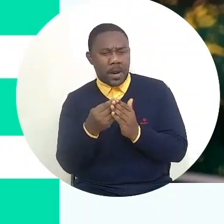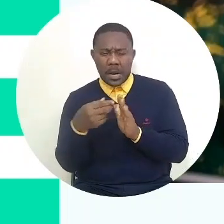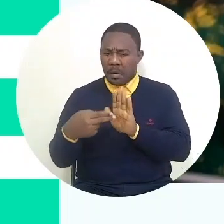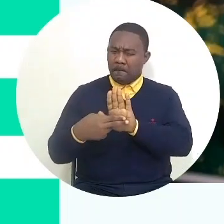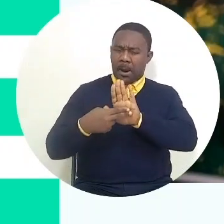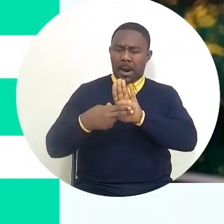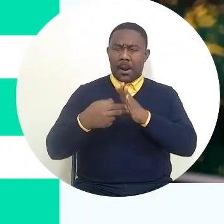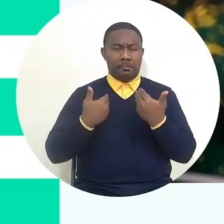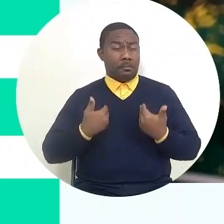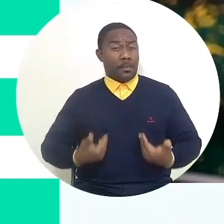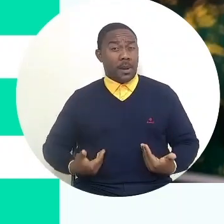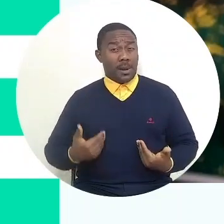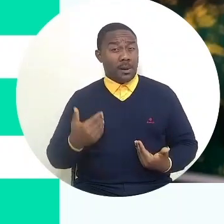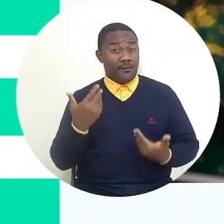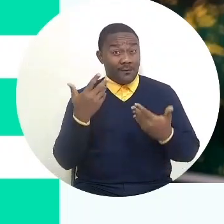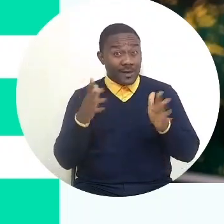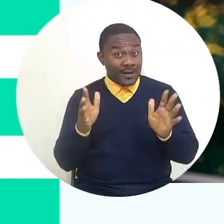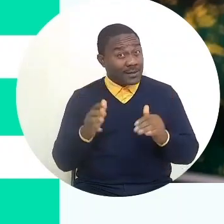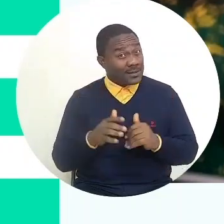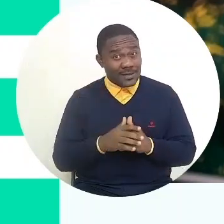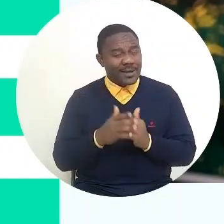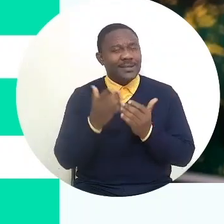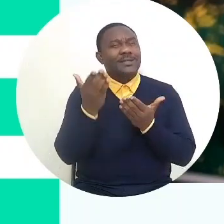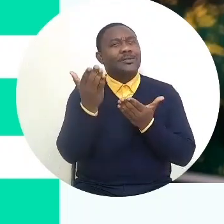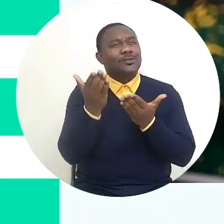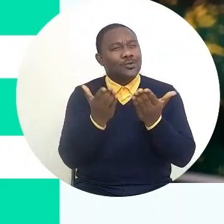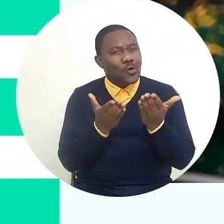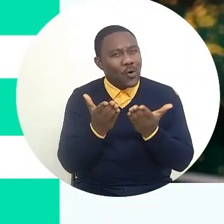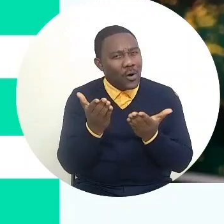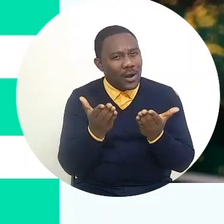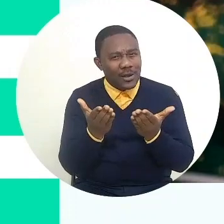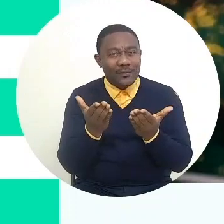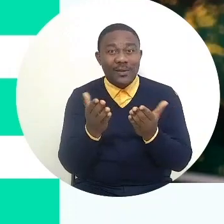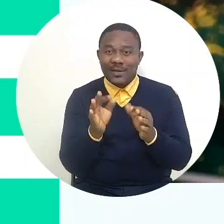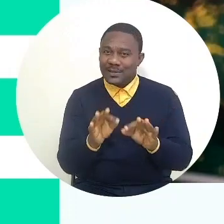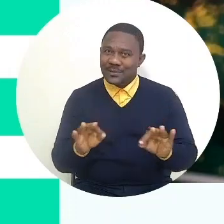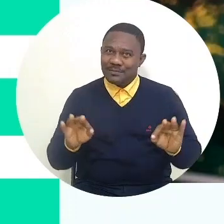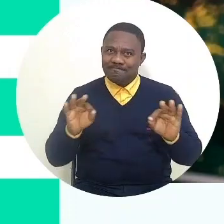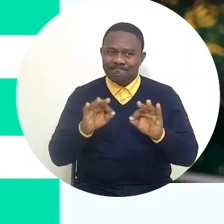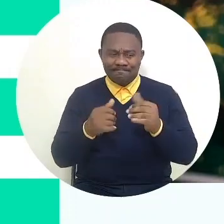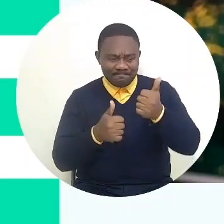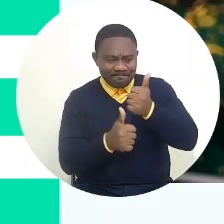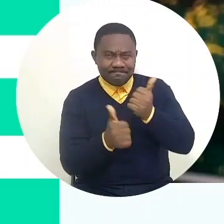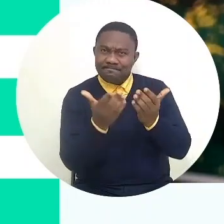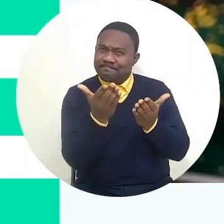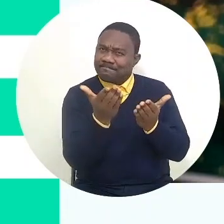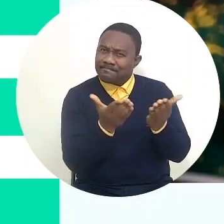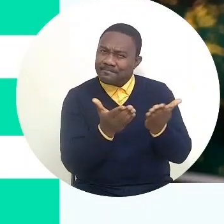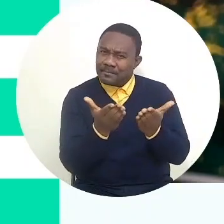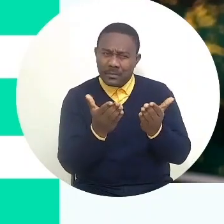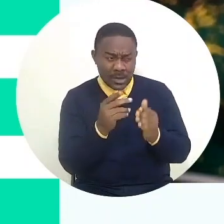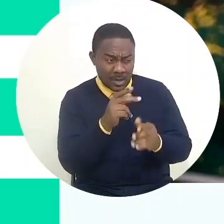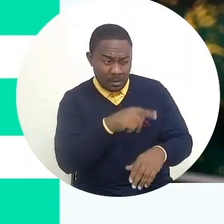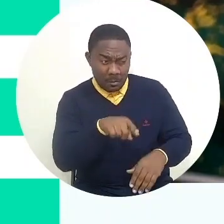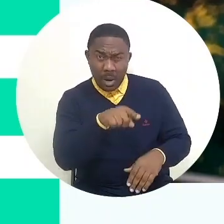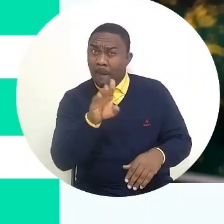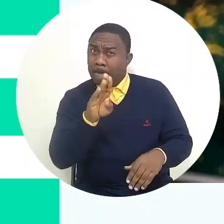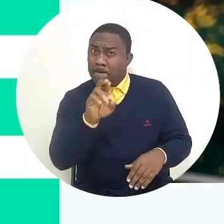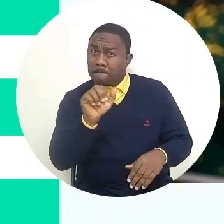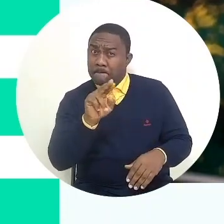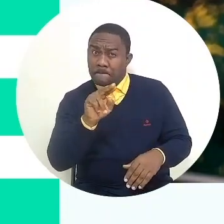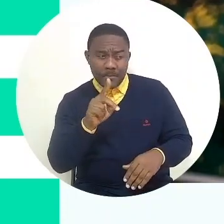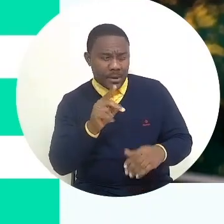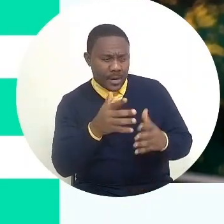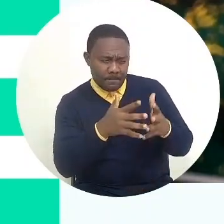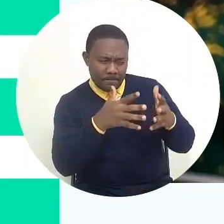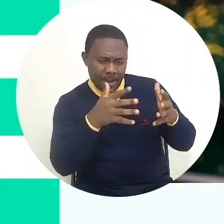important factors. But most importantly is to serve community, to serve people. Look at the great brands. Their ultimate goal is to serve as many people as